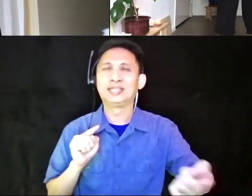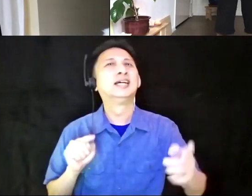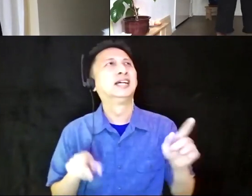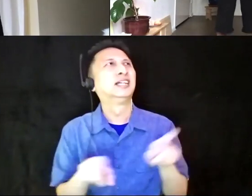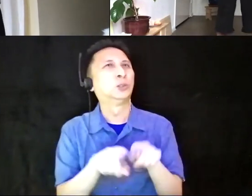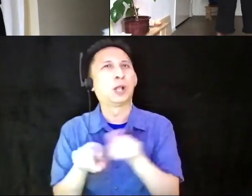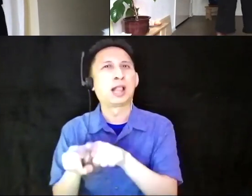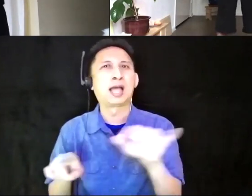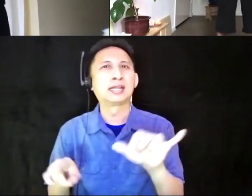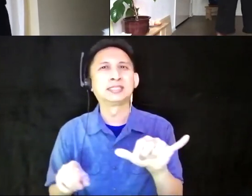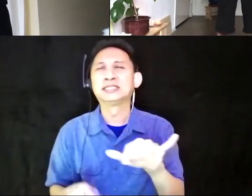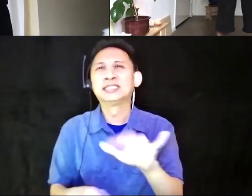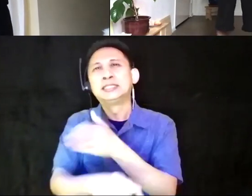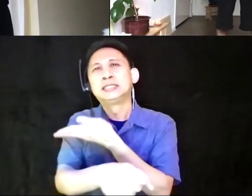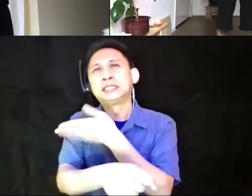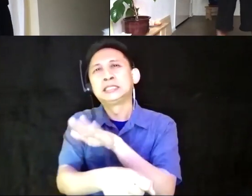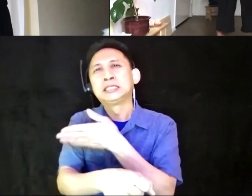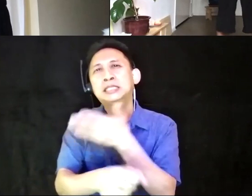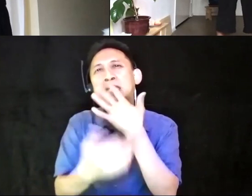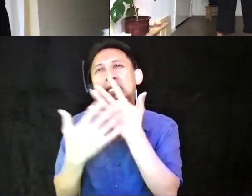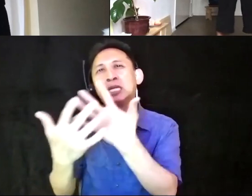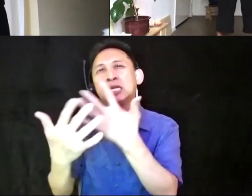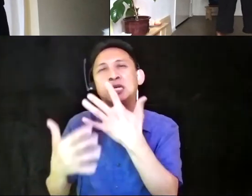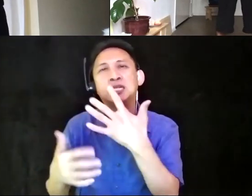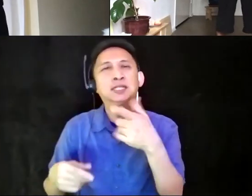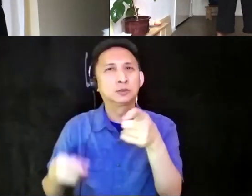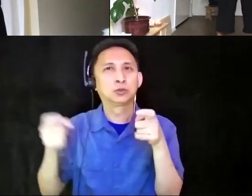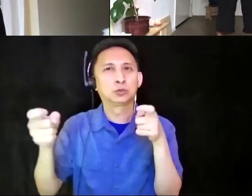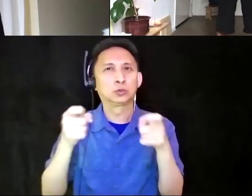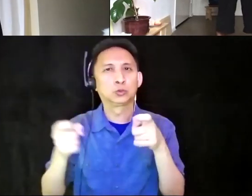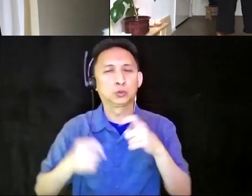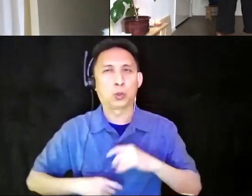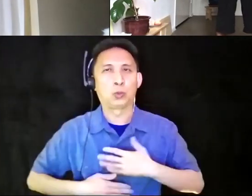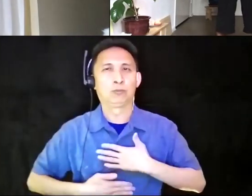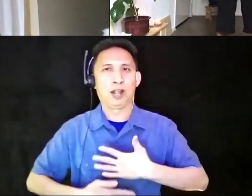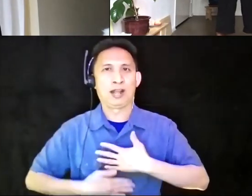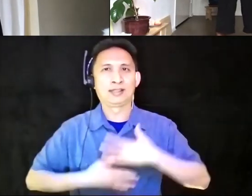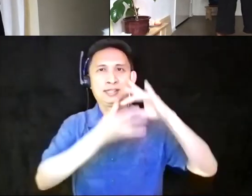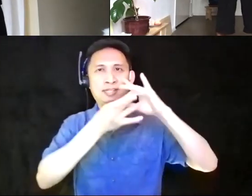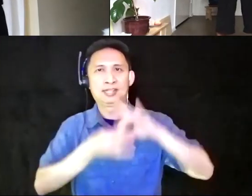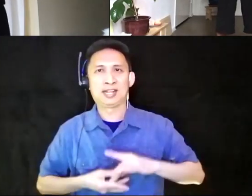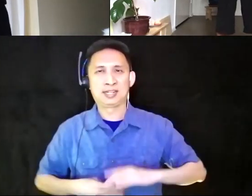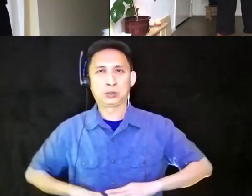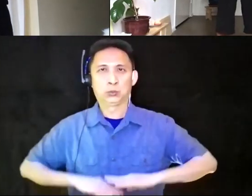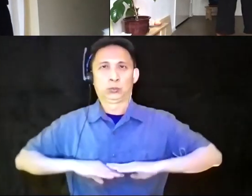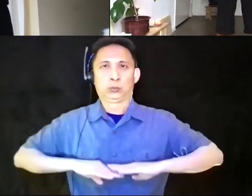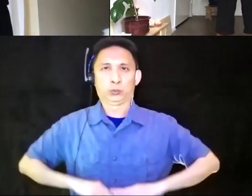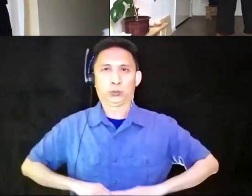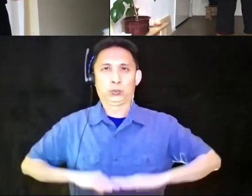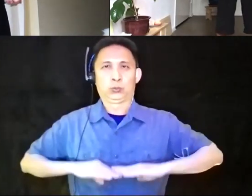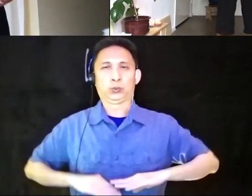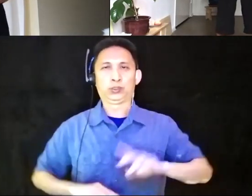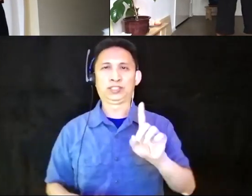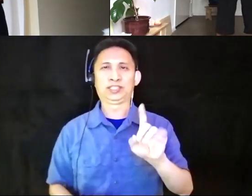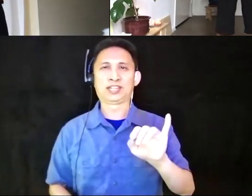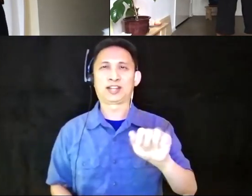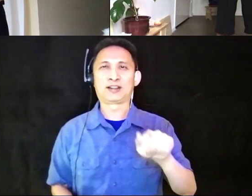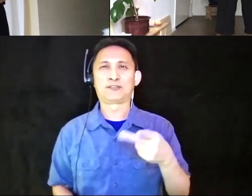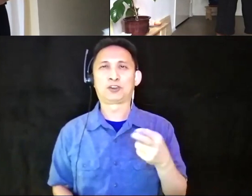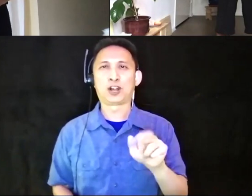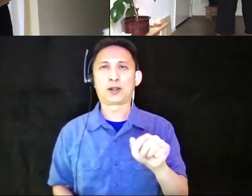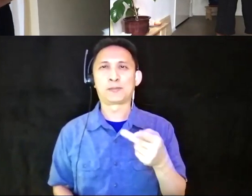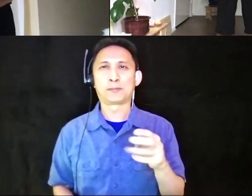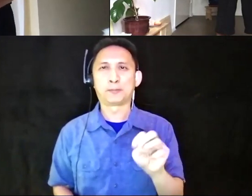singing because it really allows you to control your breath and connect with your diaphragm. This might feel strange to you, but just hold